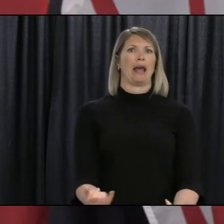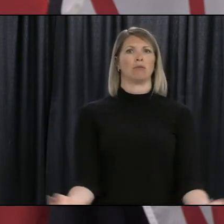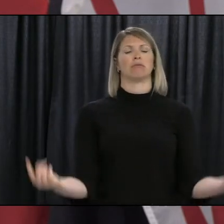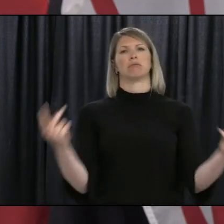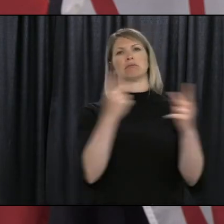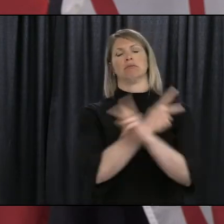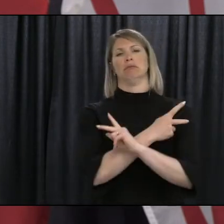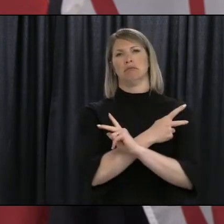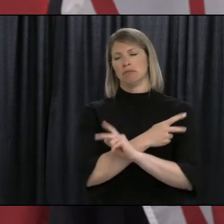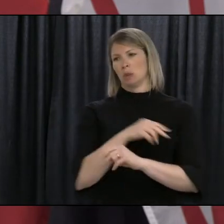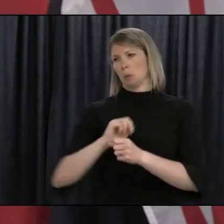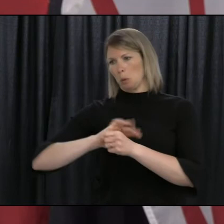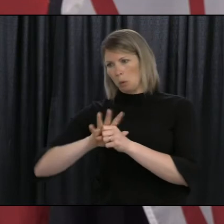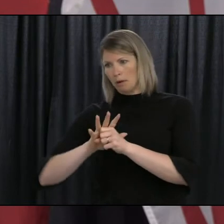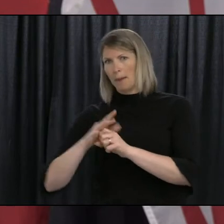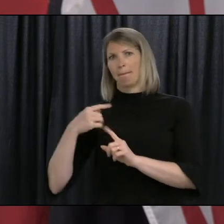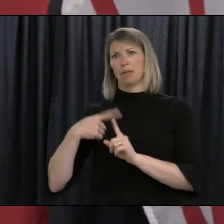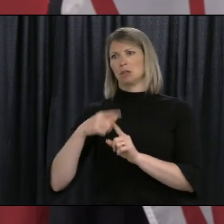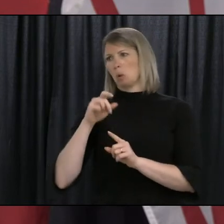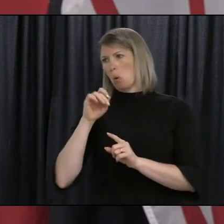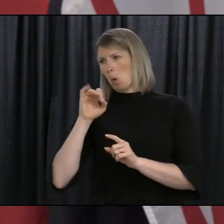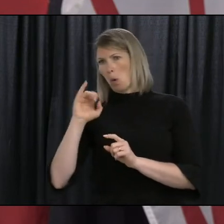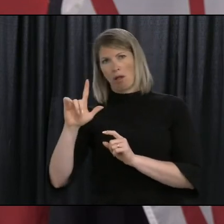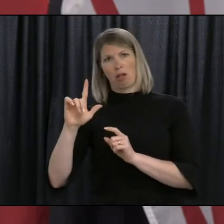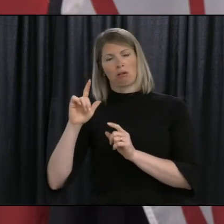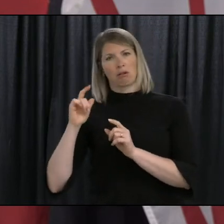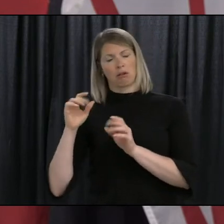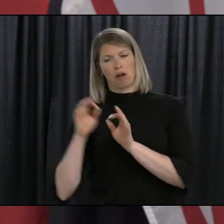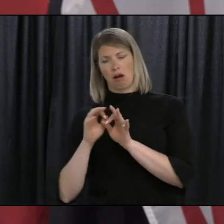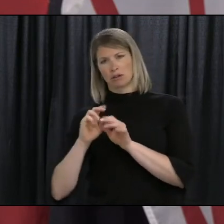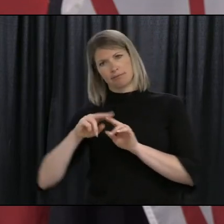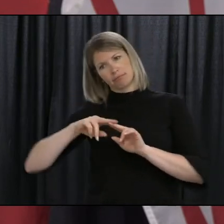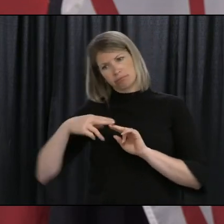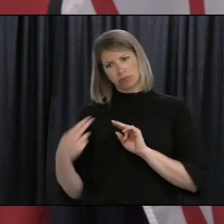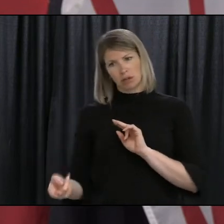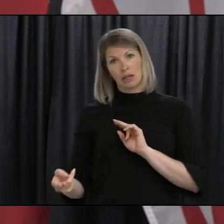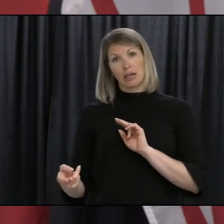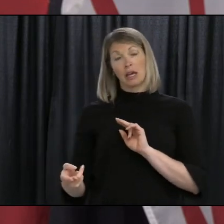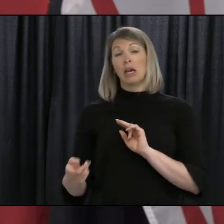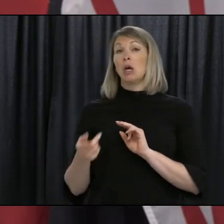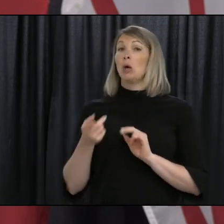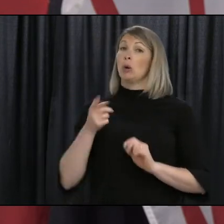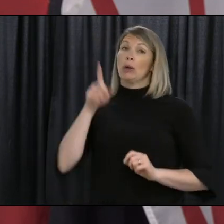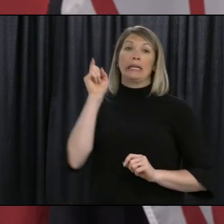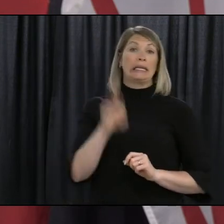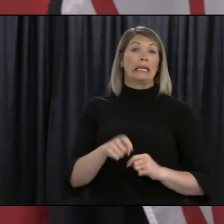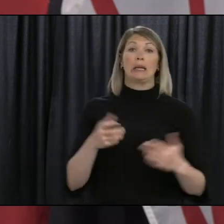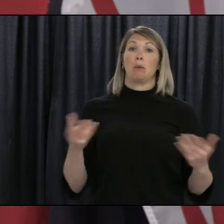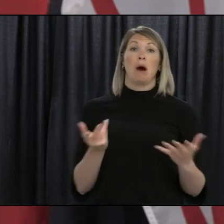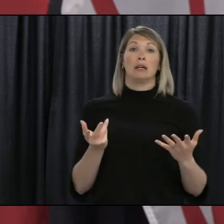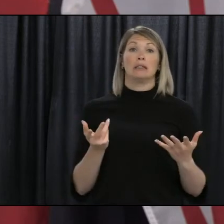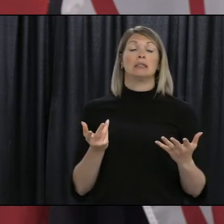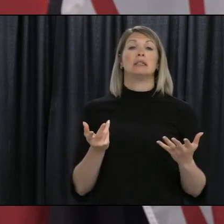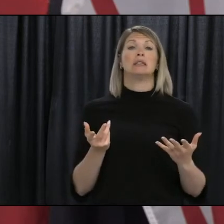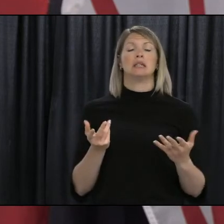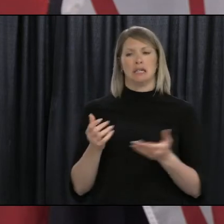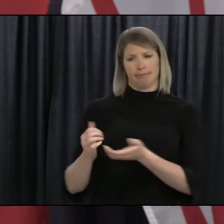spiraling oil prices. So we need collaboration. We need to put politics aside, and we need to work on